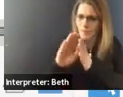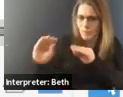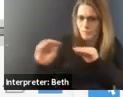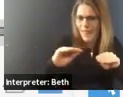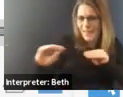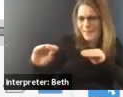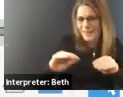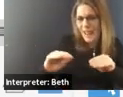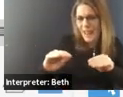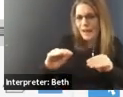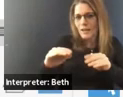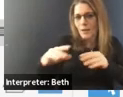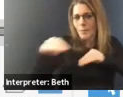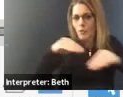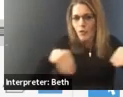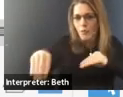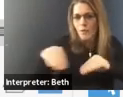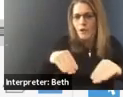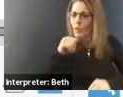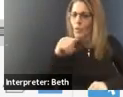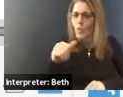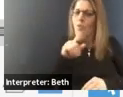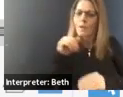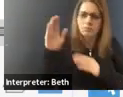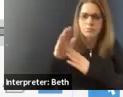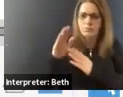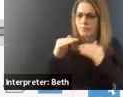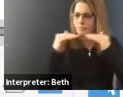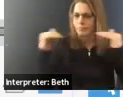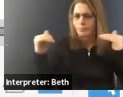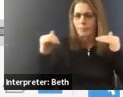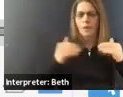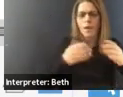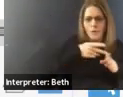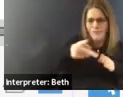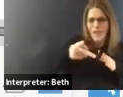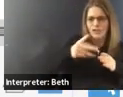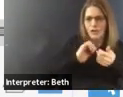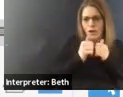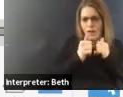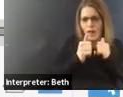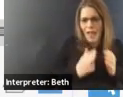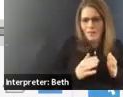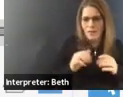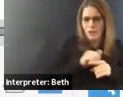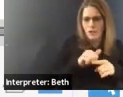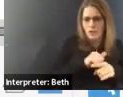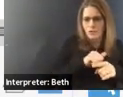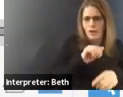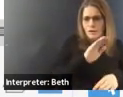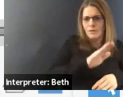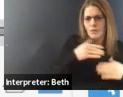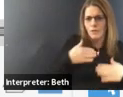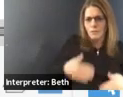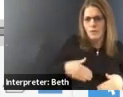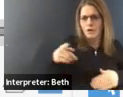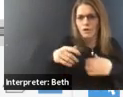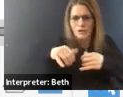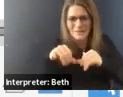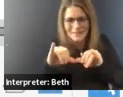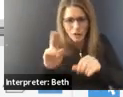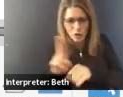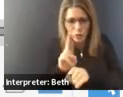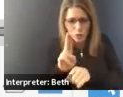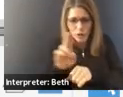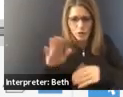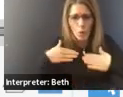athletes train their body. You're drawing, you're still using your body in a mind-hand connection. You